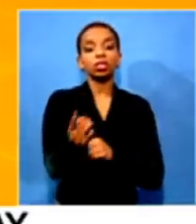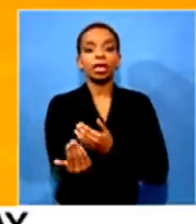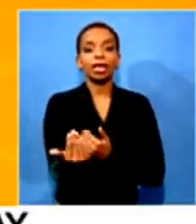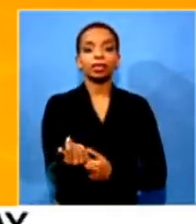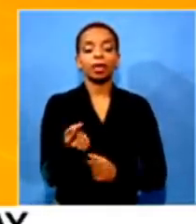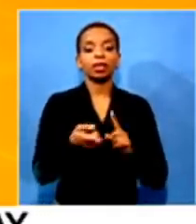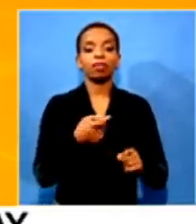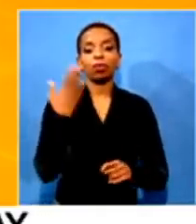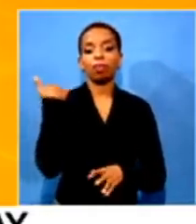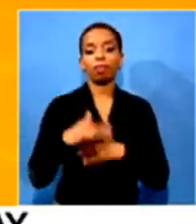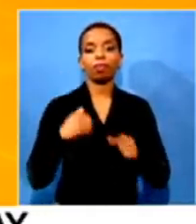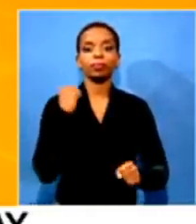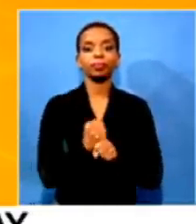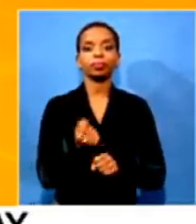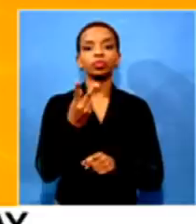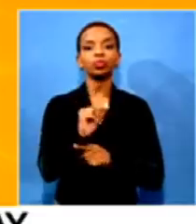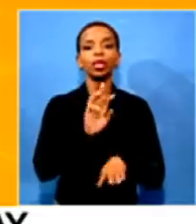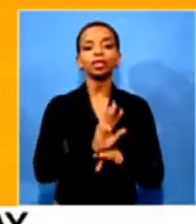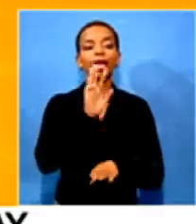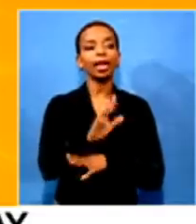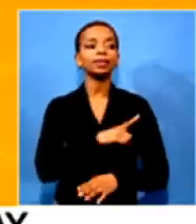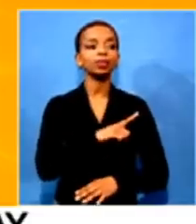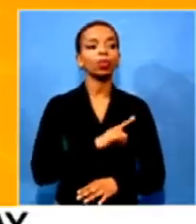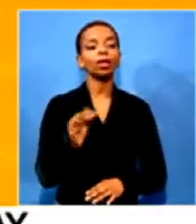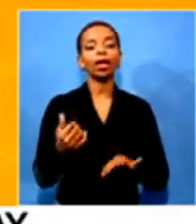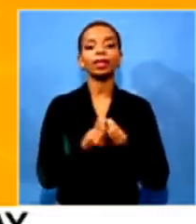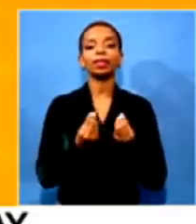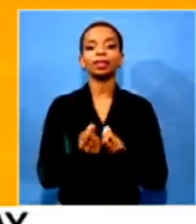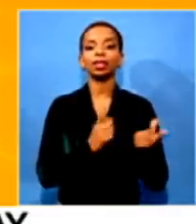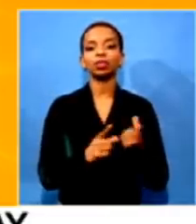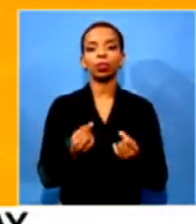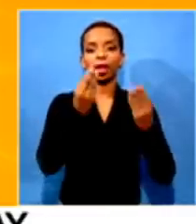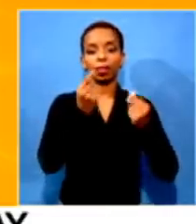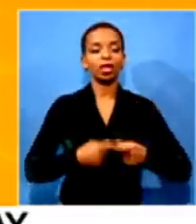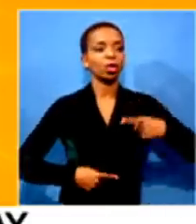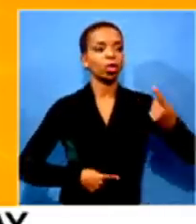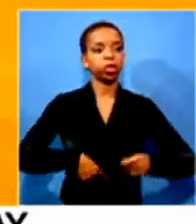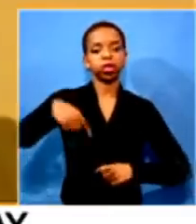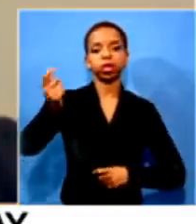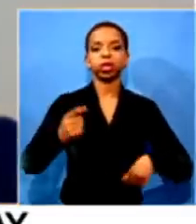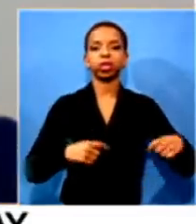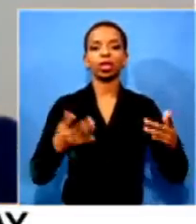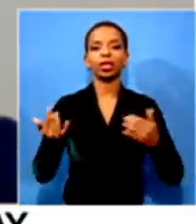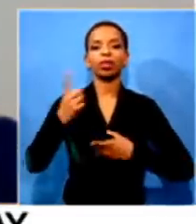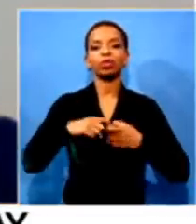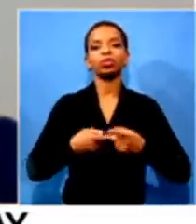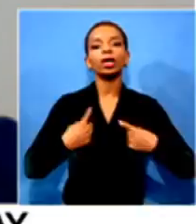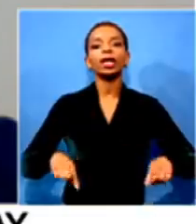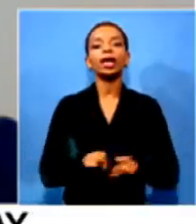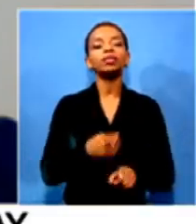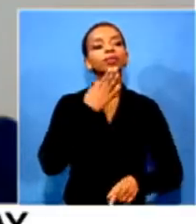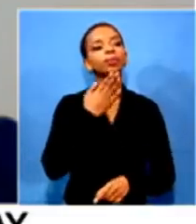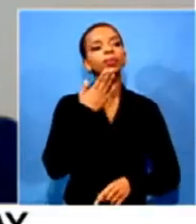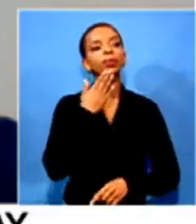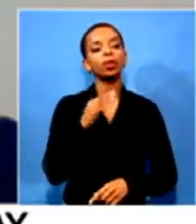2019 due to, amongst other things, mismanagement of funds. And joining us now is analyst Khaya Sithole to talk to us about